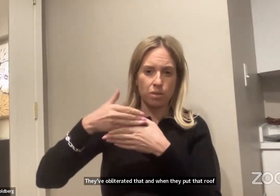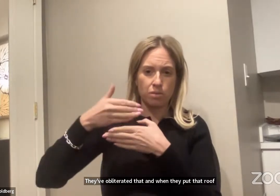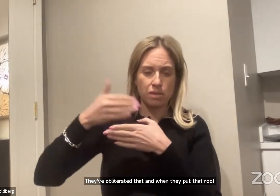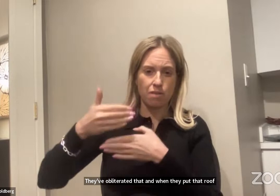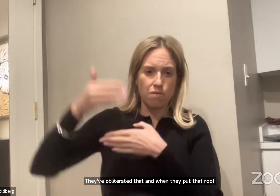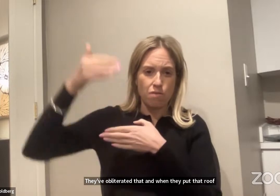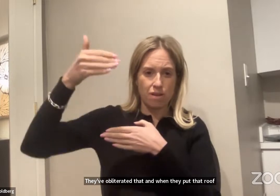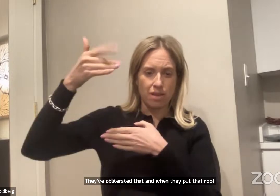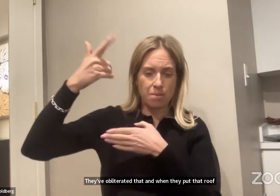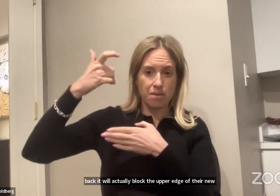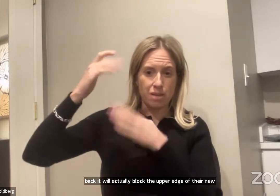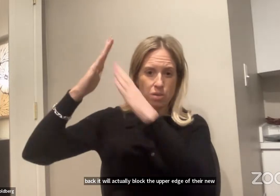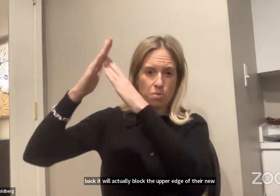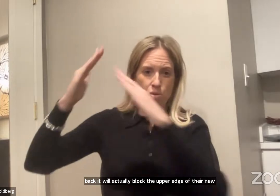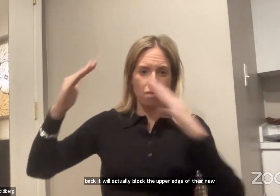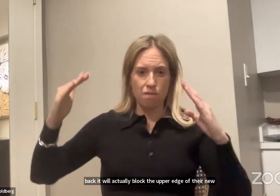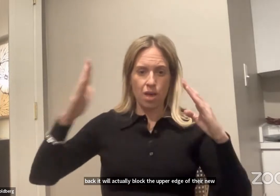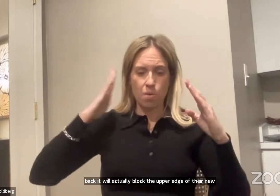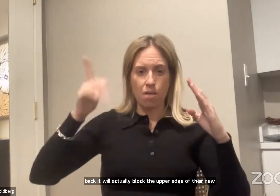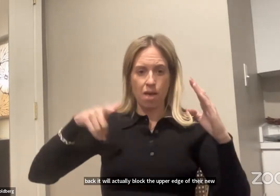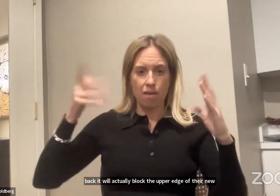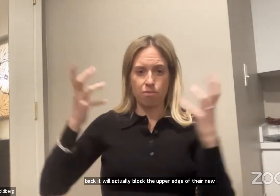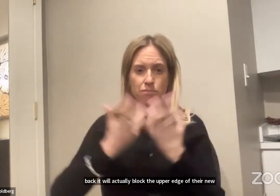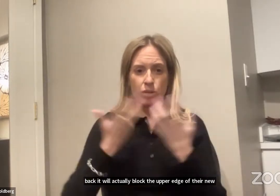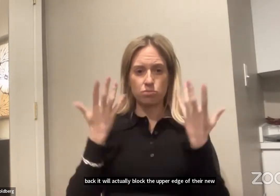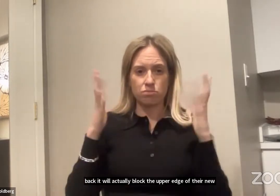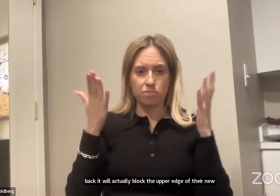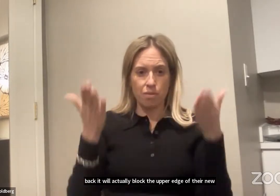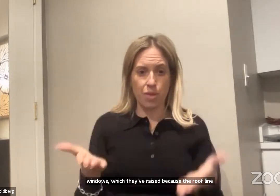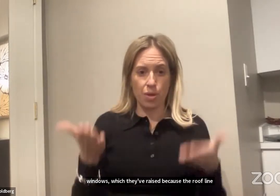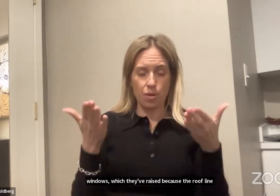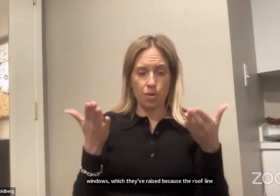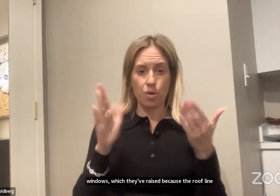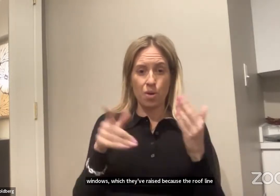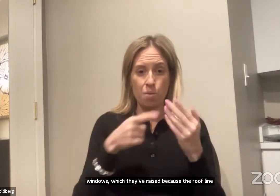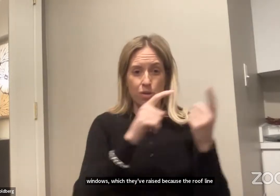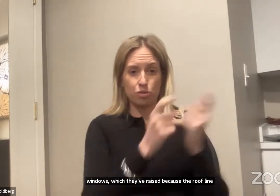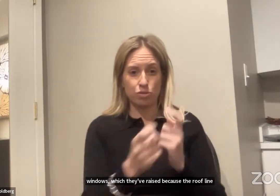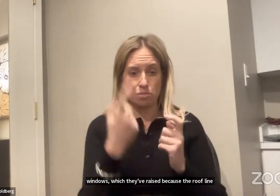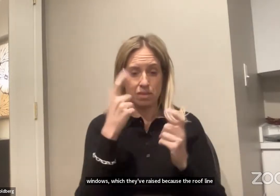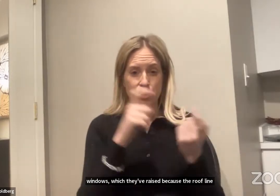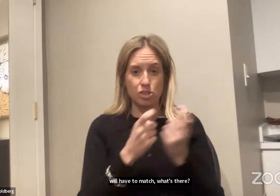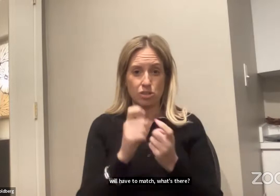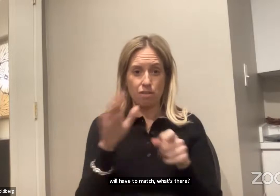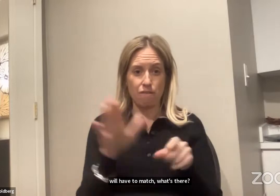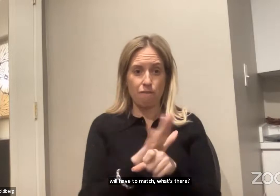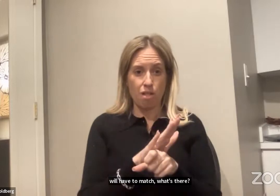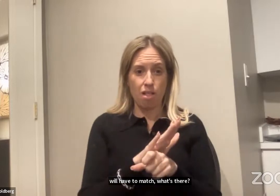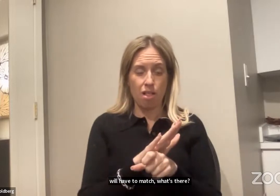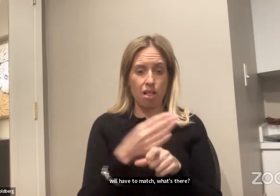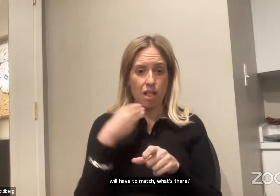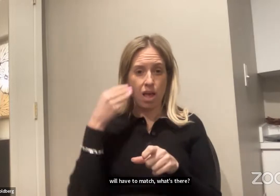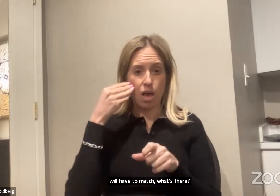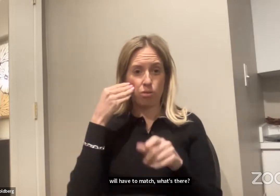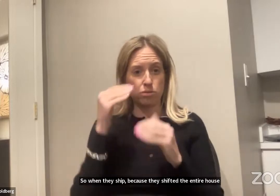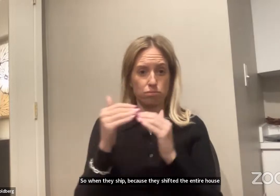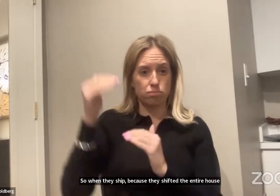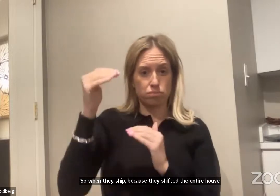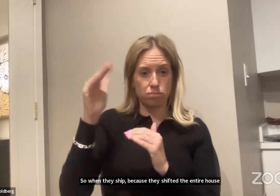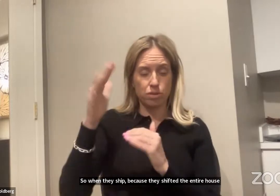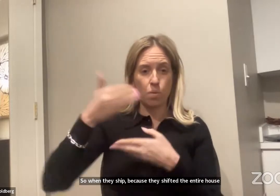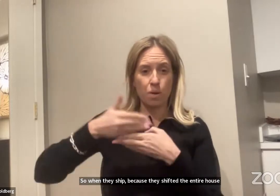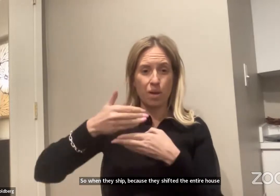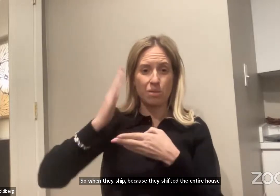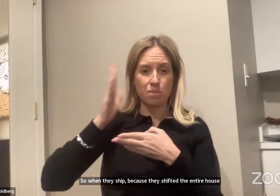because the roof line will have to match what's there. So when they shift, because they shifted the entire house upward, those windows will now